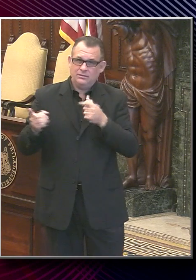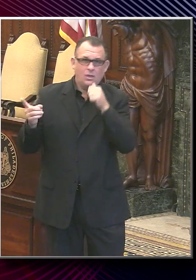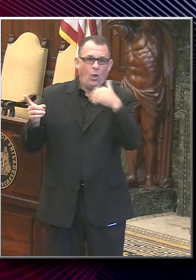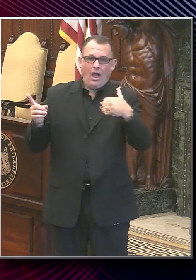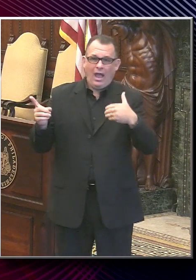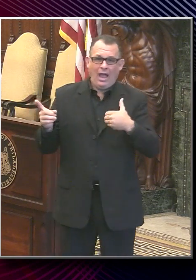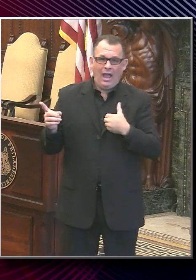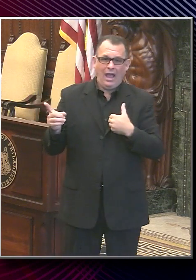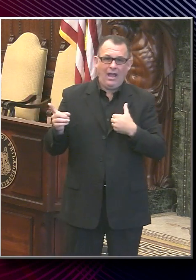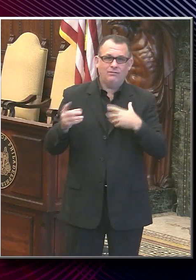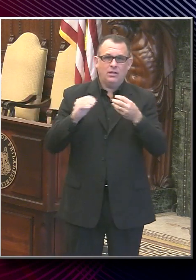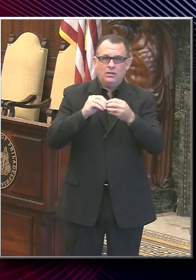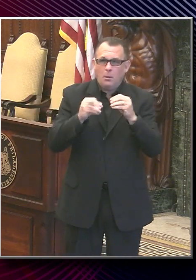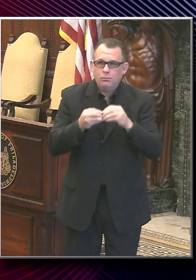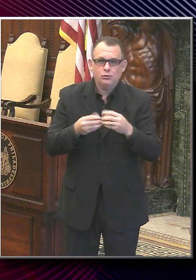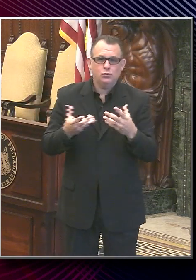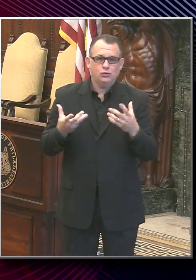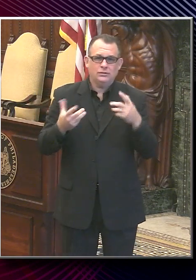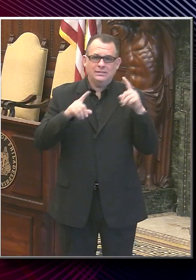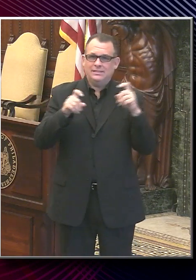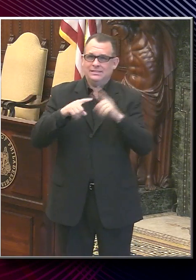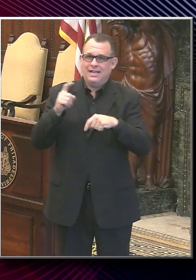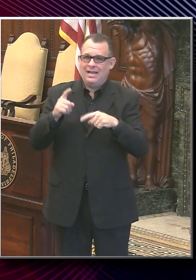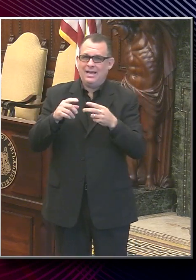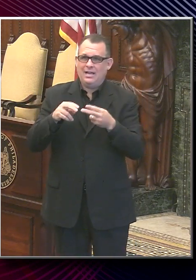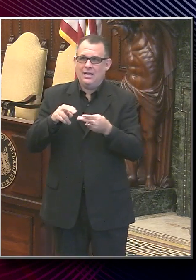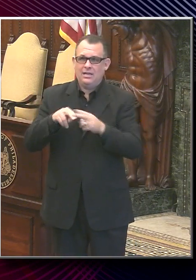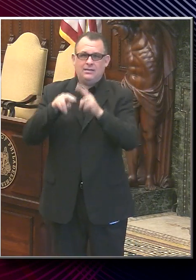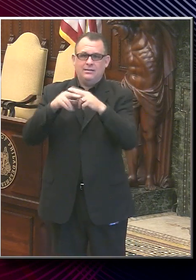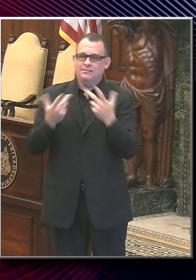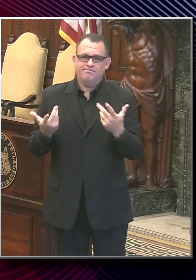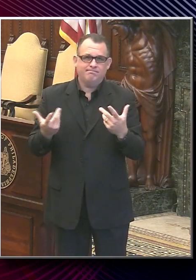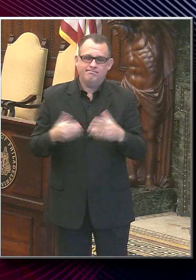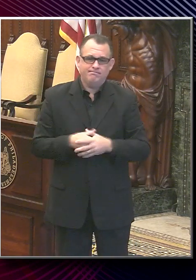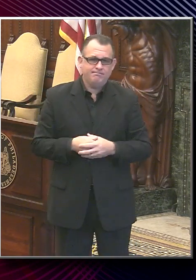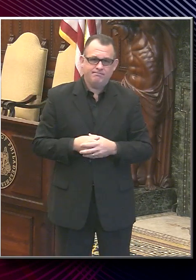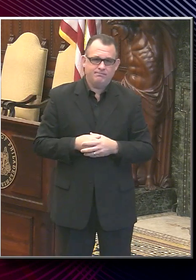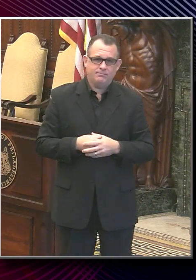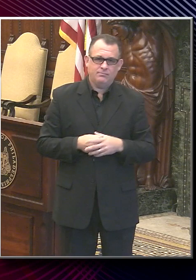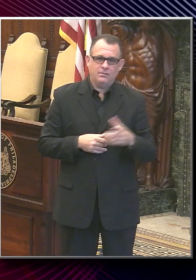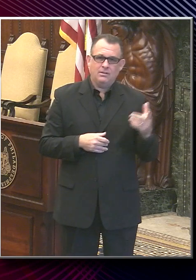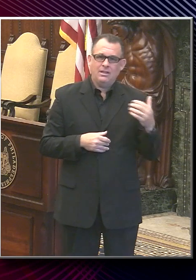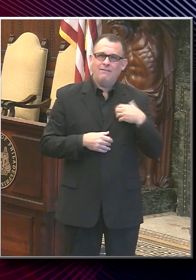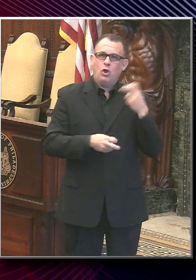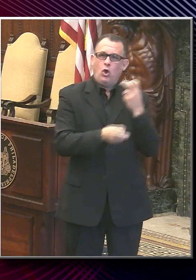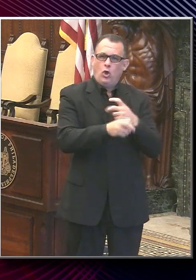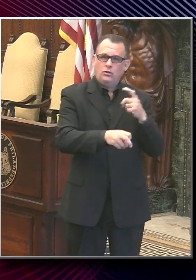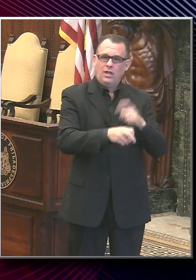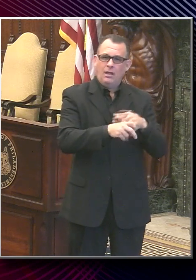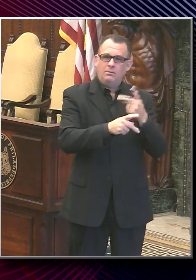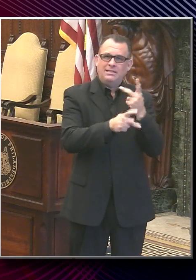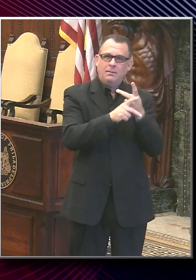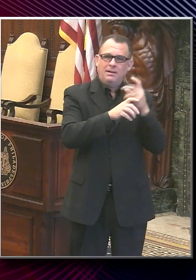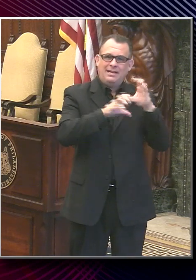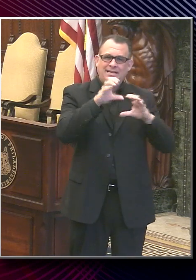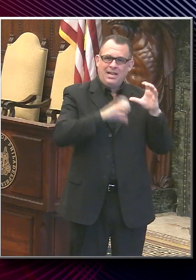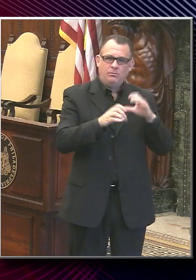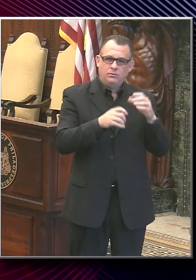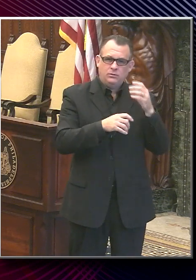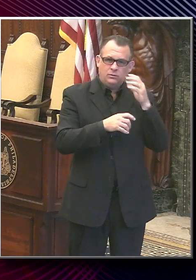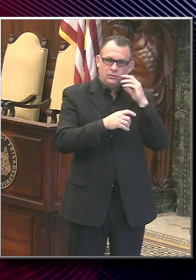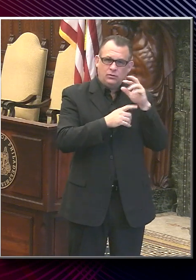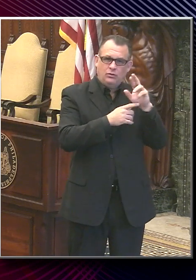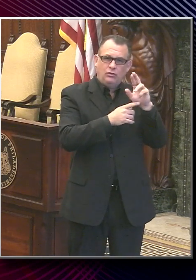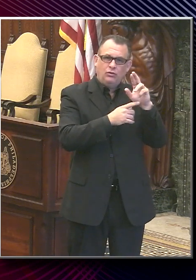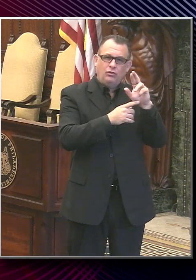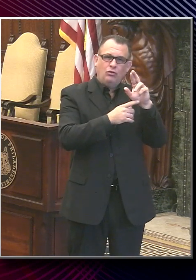capacity to do additional tests because they're having difficulty getting the reagents, that is to say the chemicals that they use to run these tests. So there's